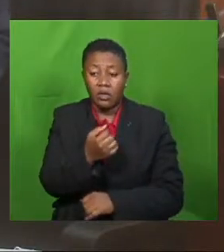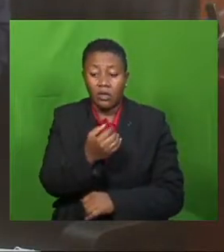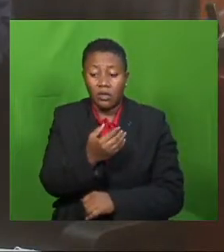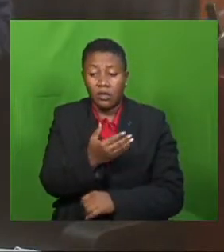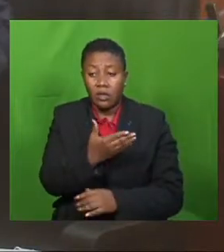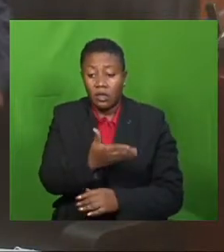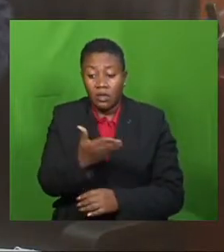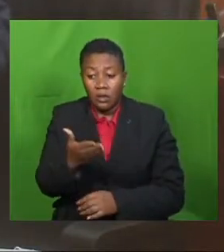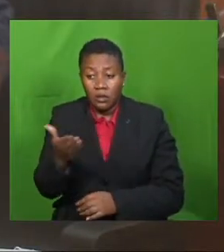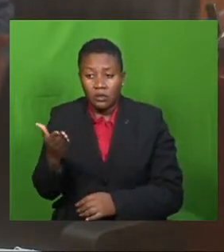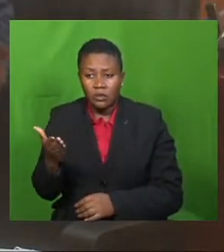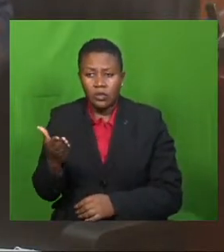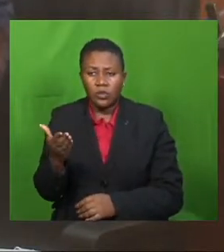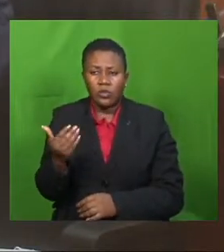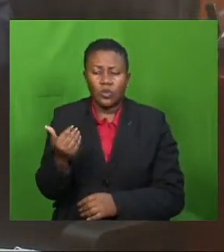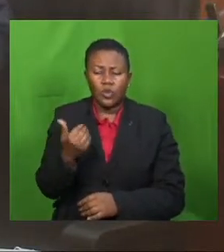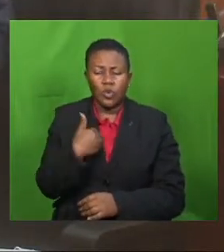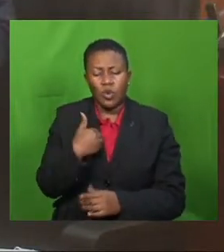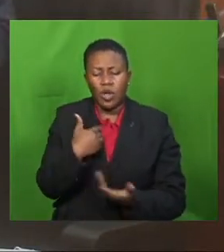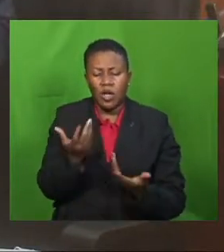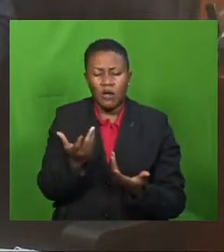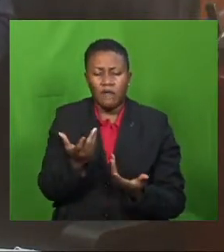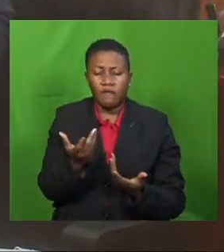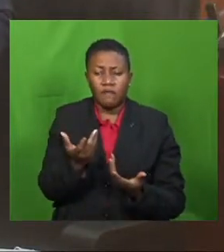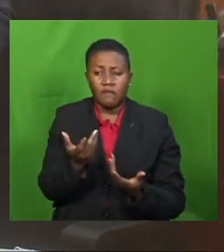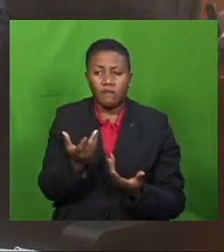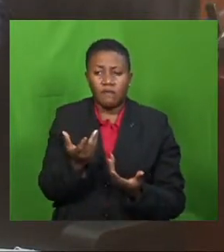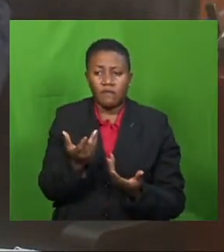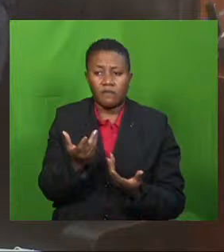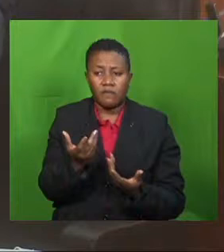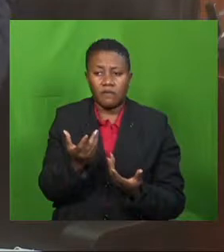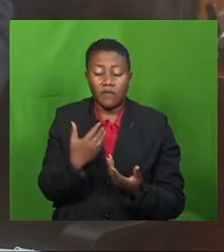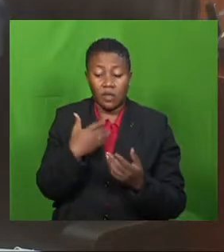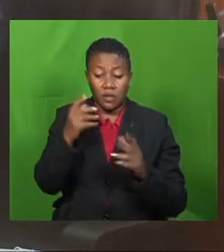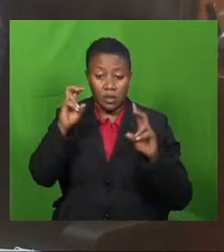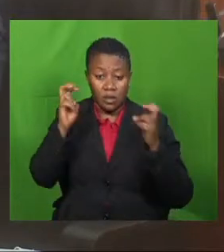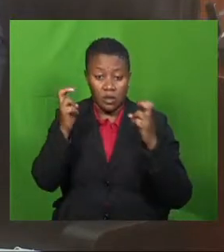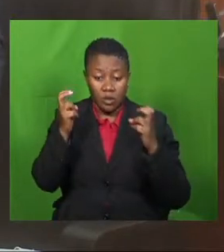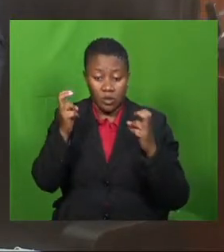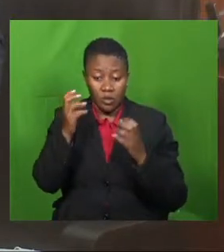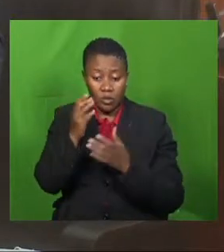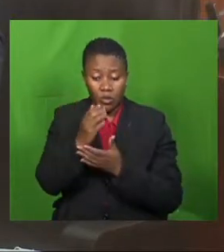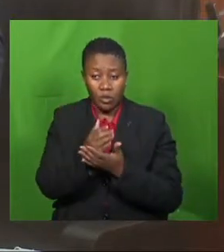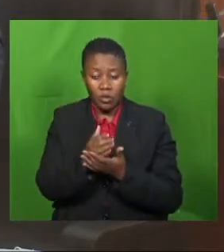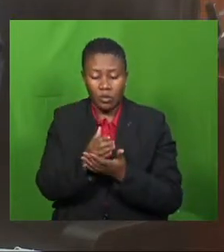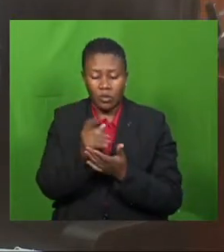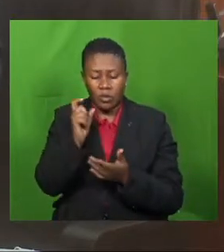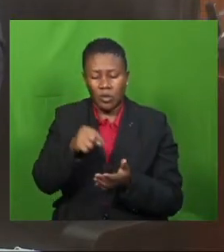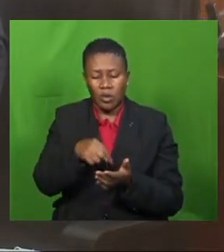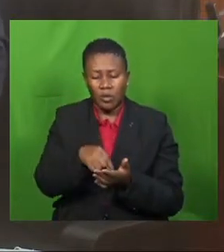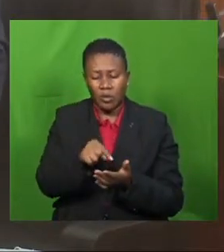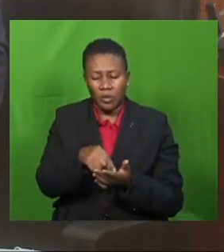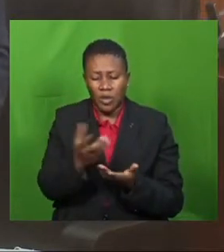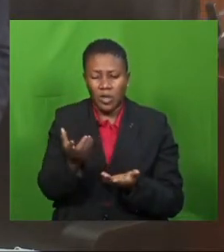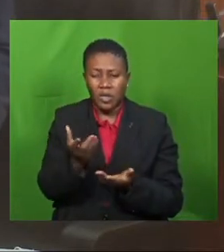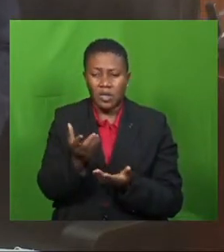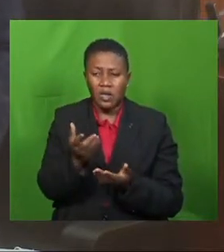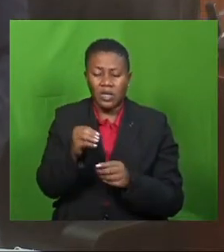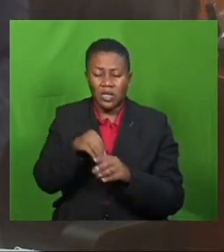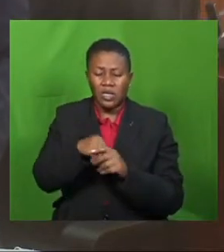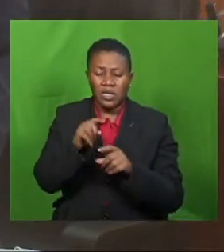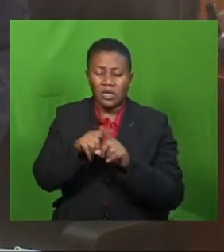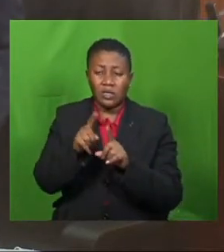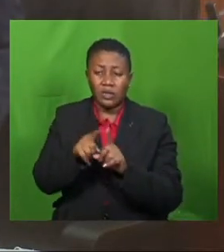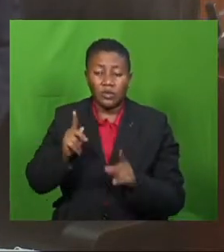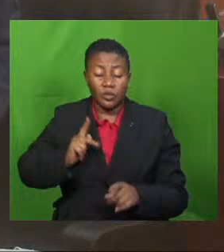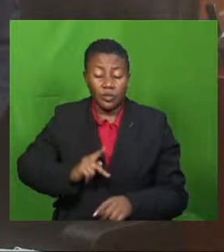to be, and protectionist instruments, the Speaker, I put in quotes, some minimum of such shall have to be developed by the various parliaments,